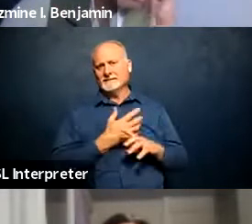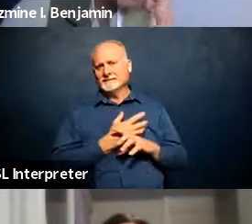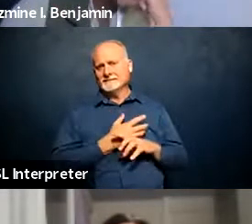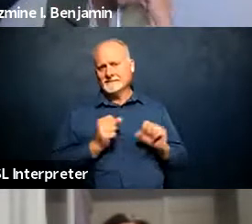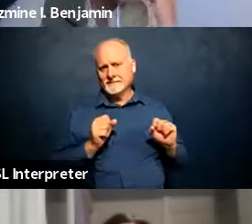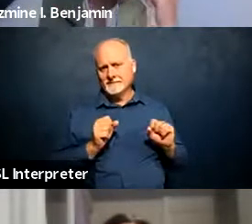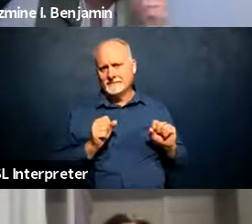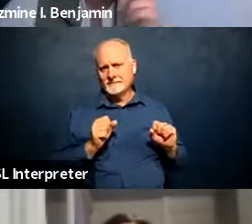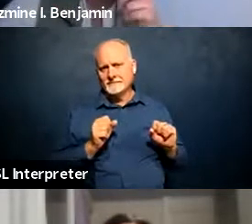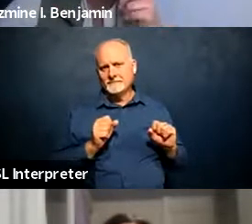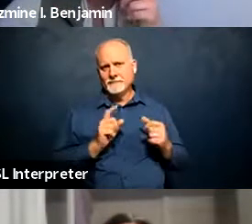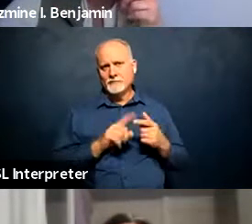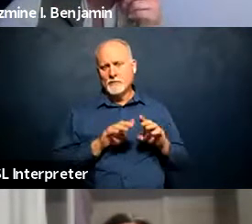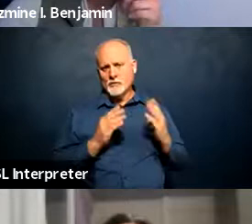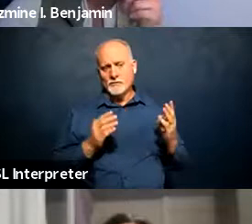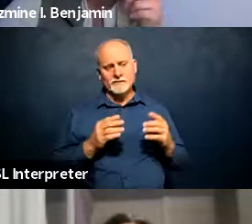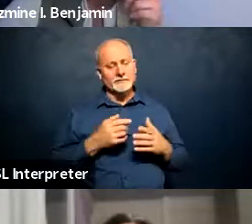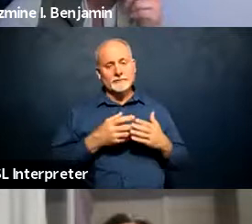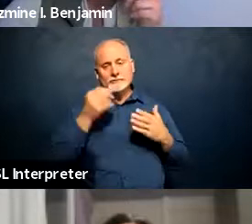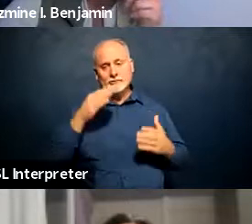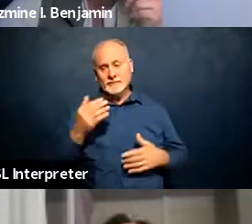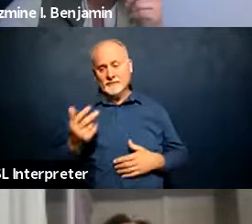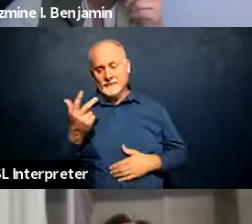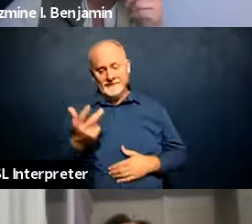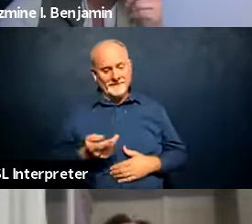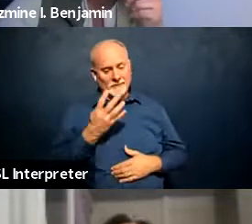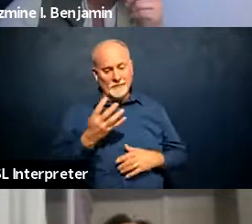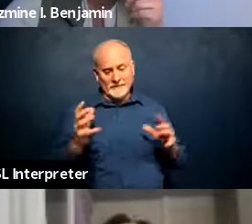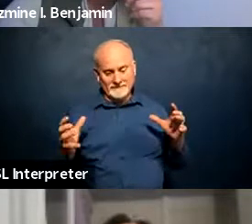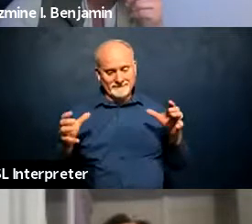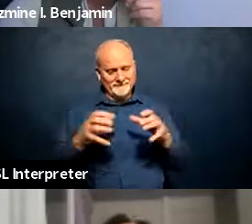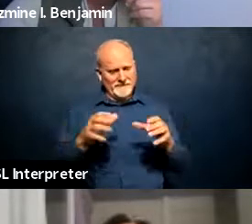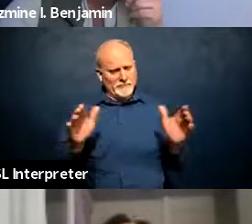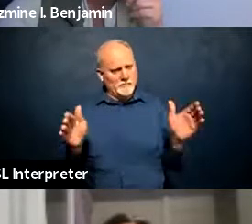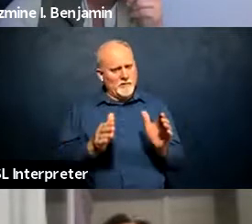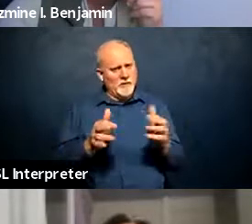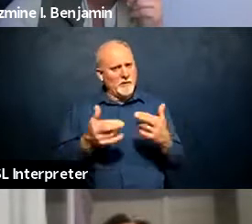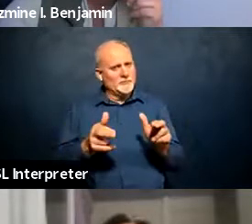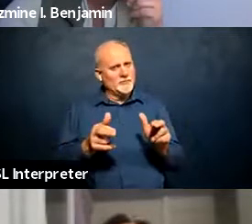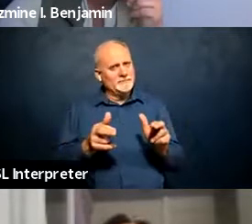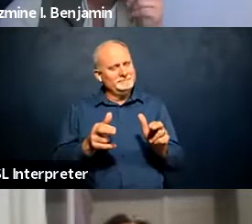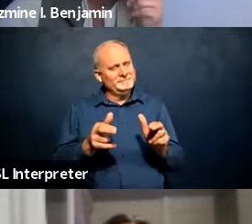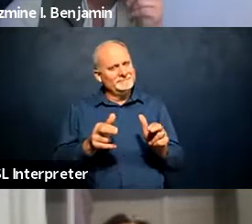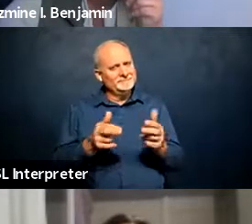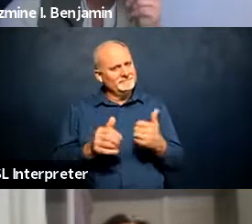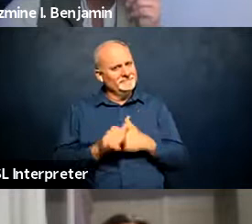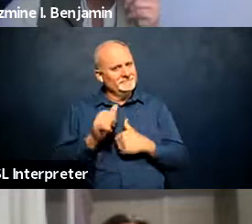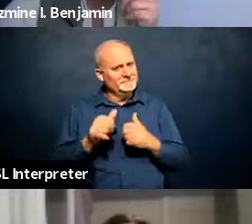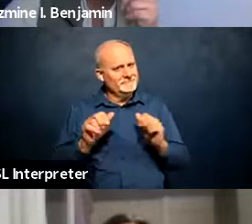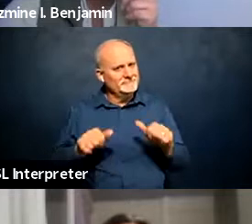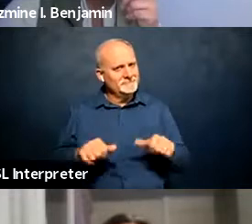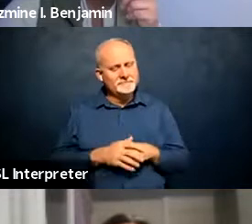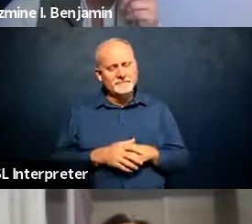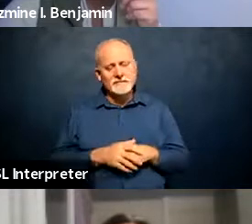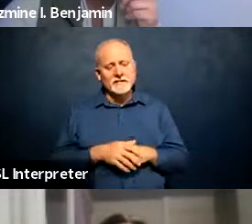reopen where students 3, 4, 5 gather in those small locations. In spite of those